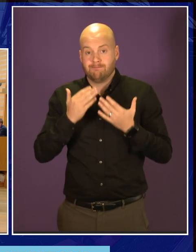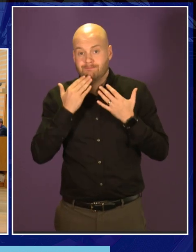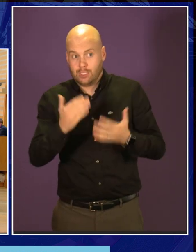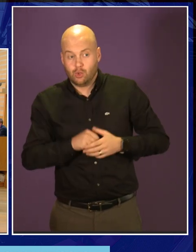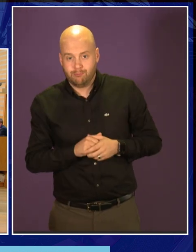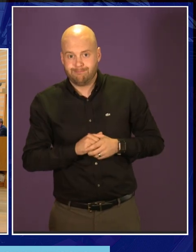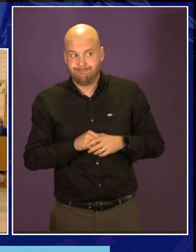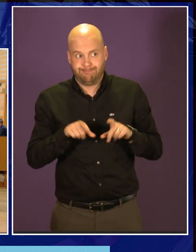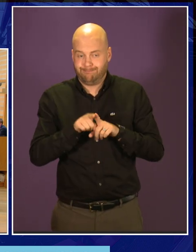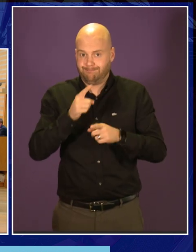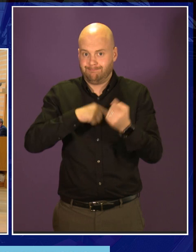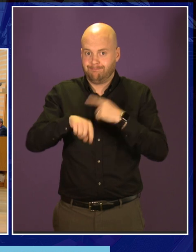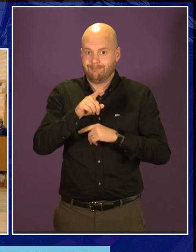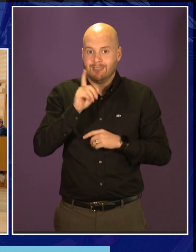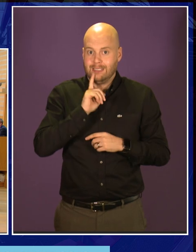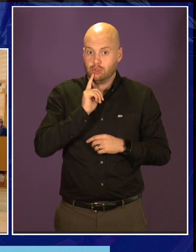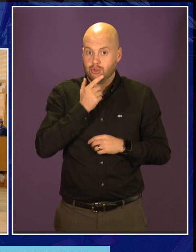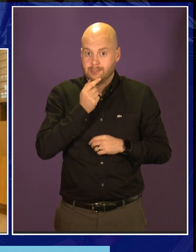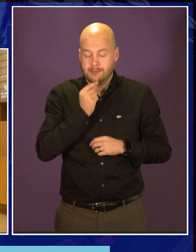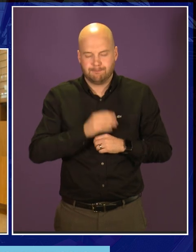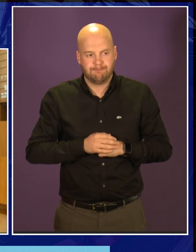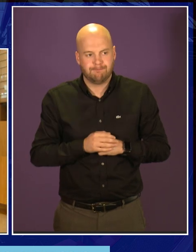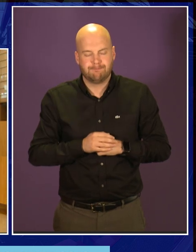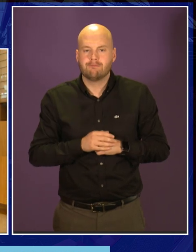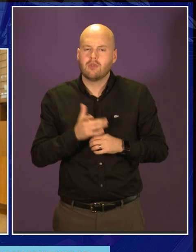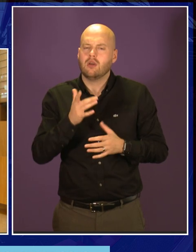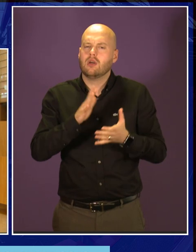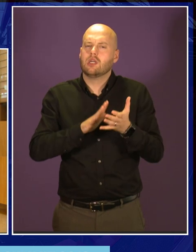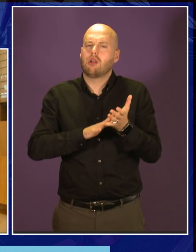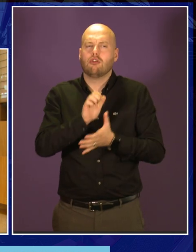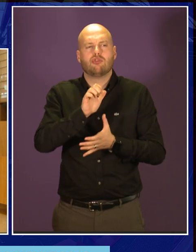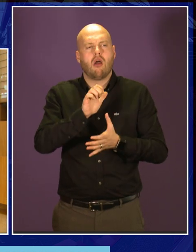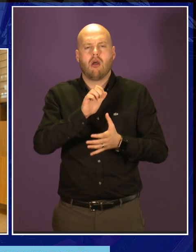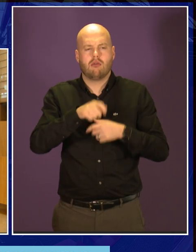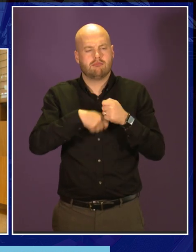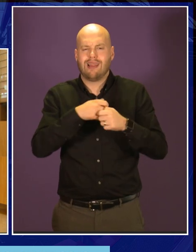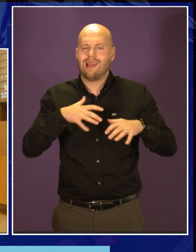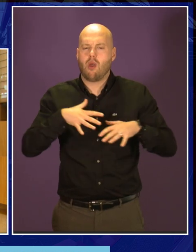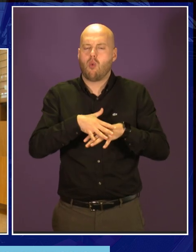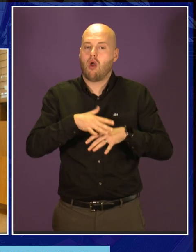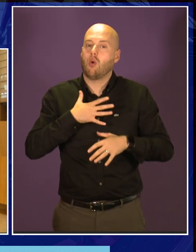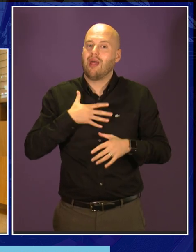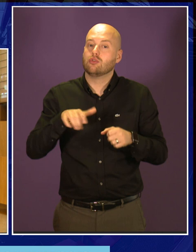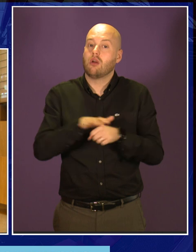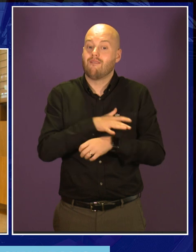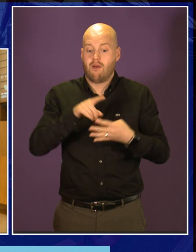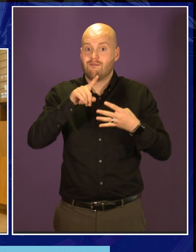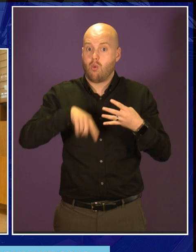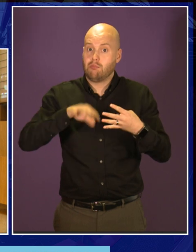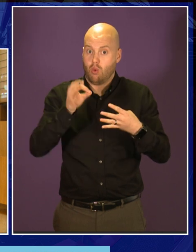gentlemen. As far as culture in a networked world is concerned, I want to speak on four main points: